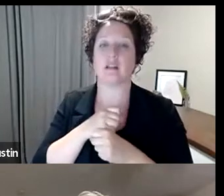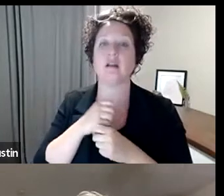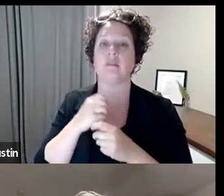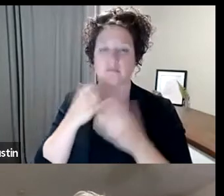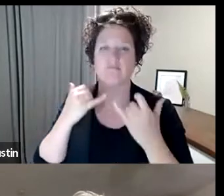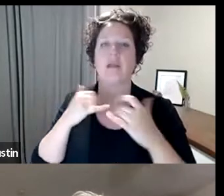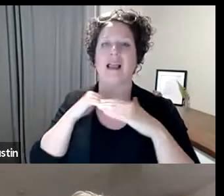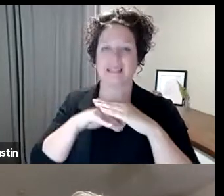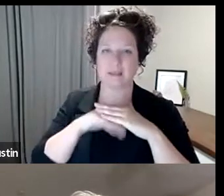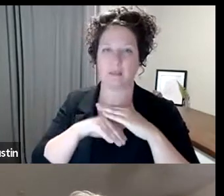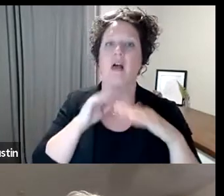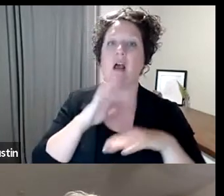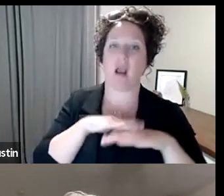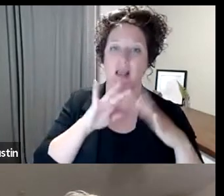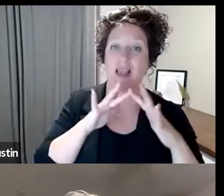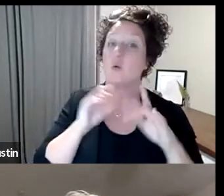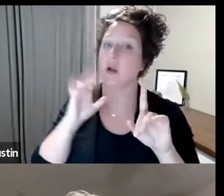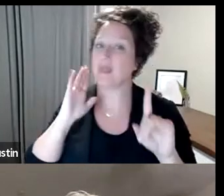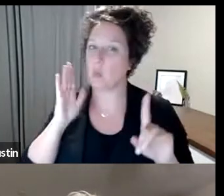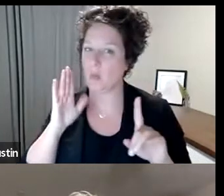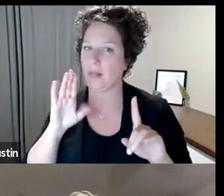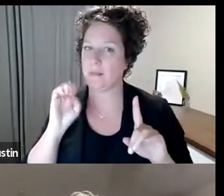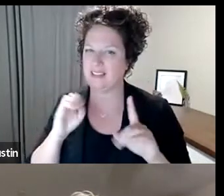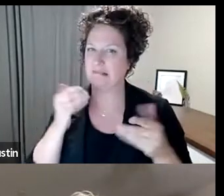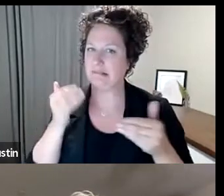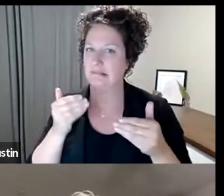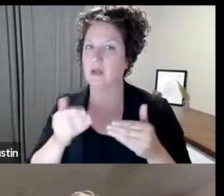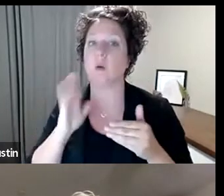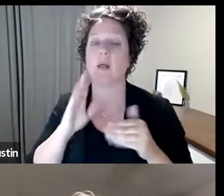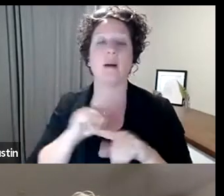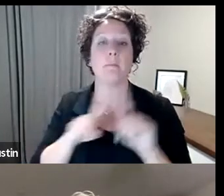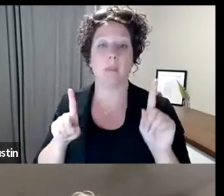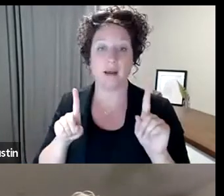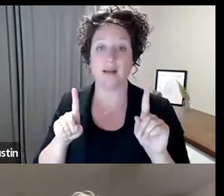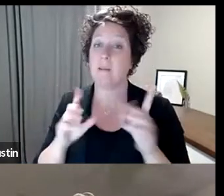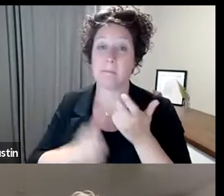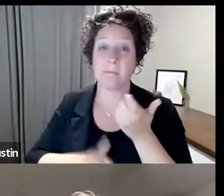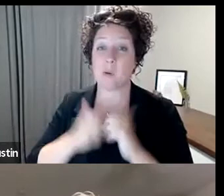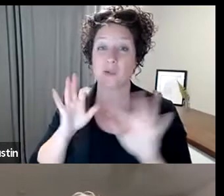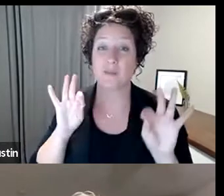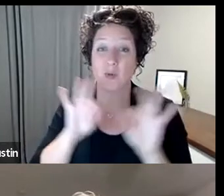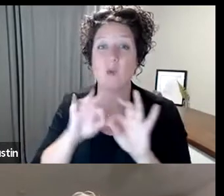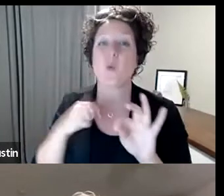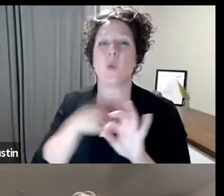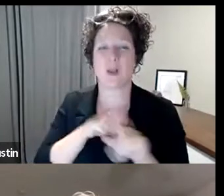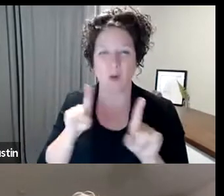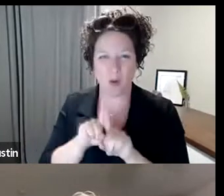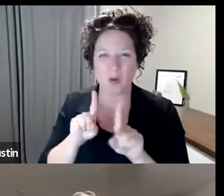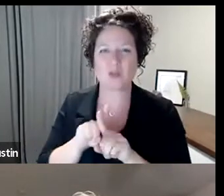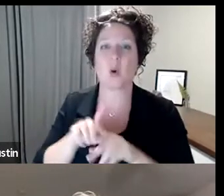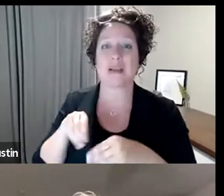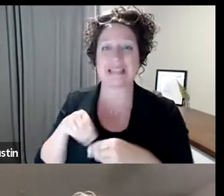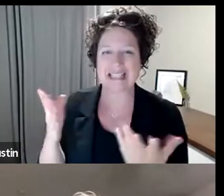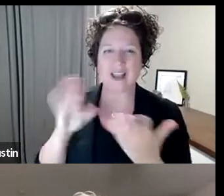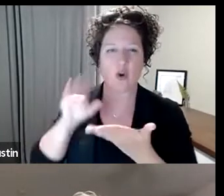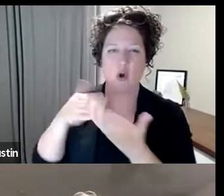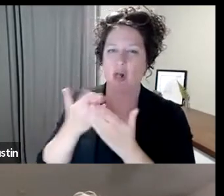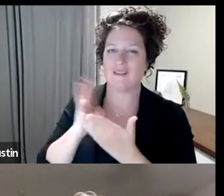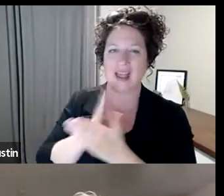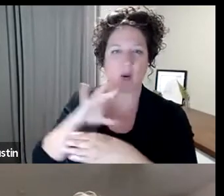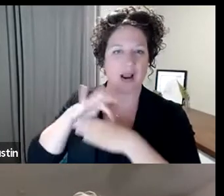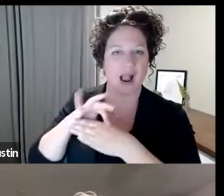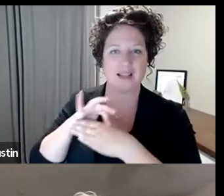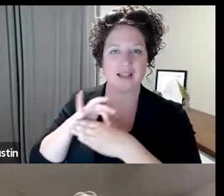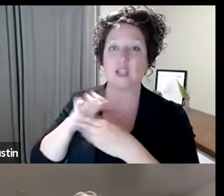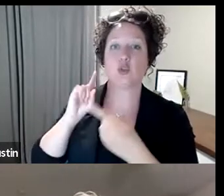accessible online or will be in the coming weeks. But most importantly, we also send all of our content and our resources